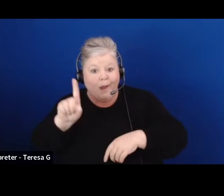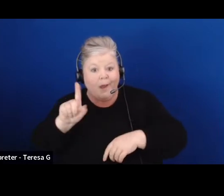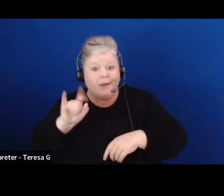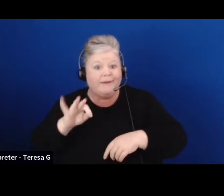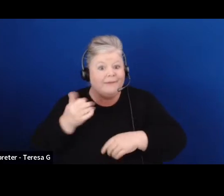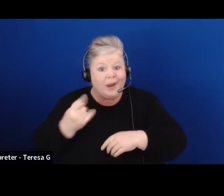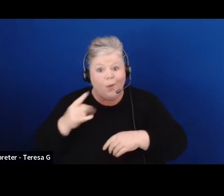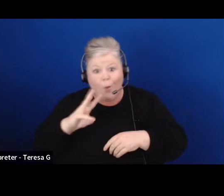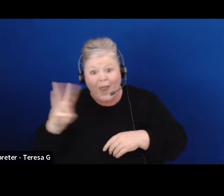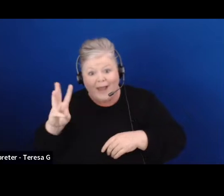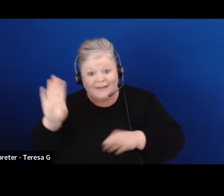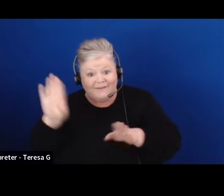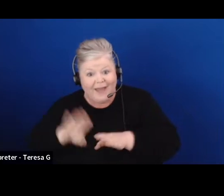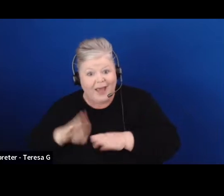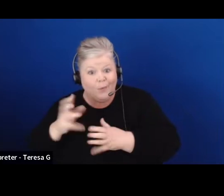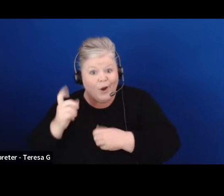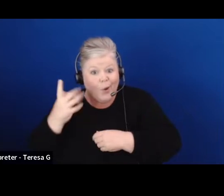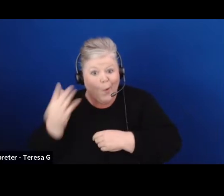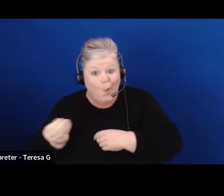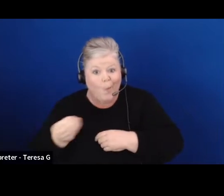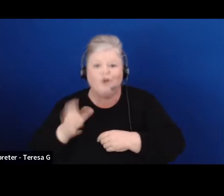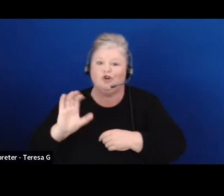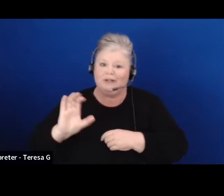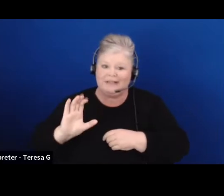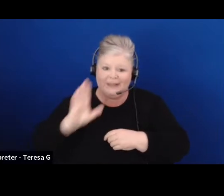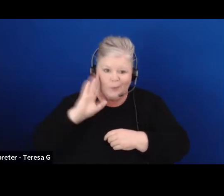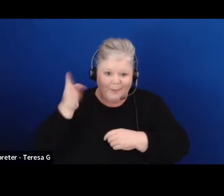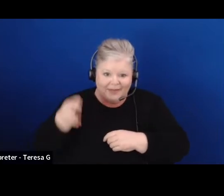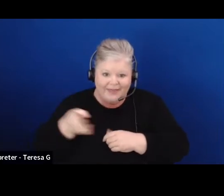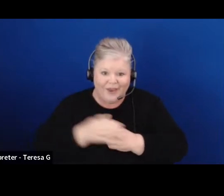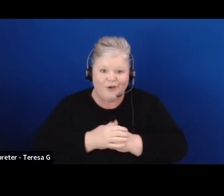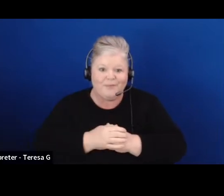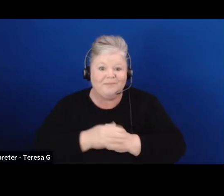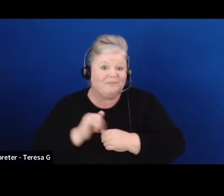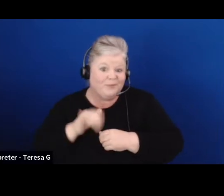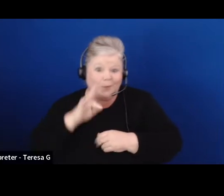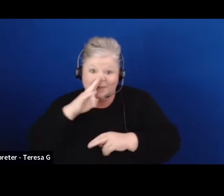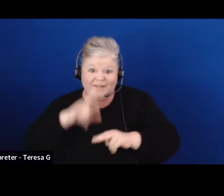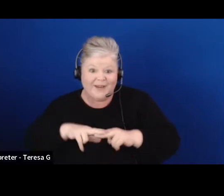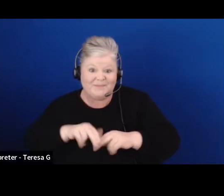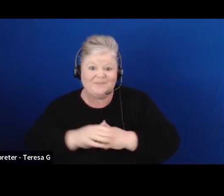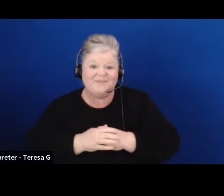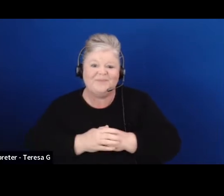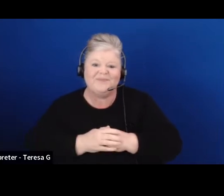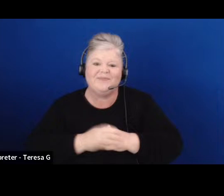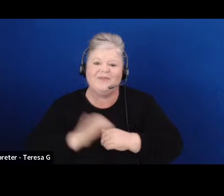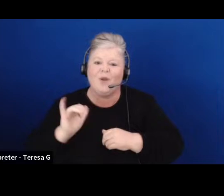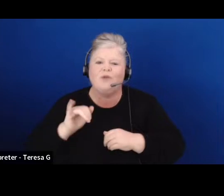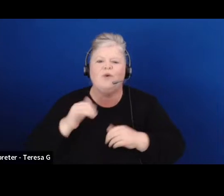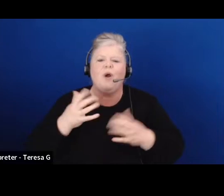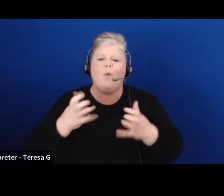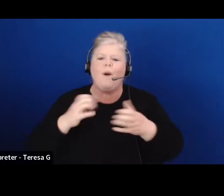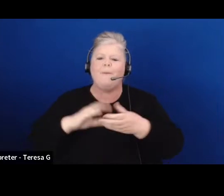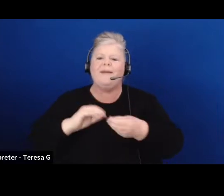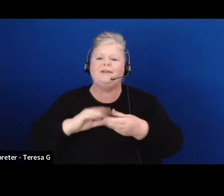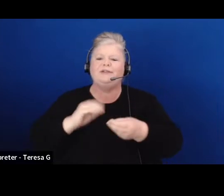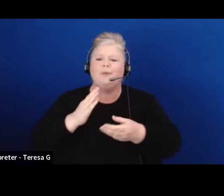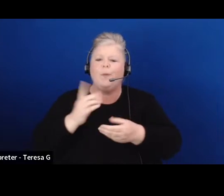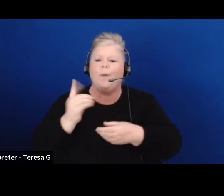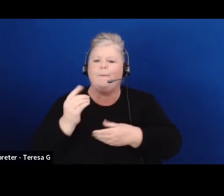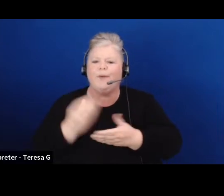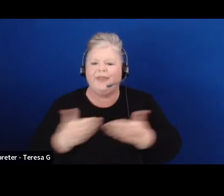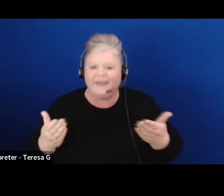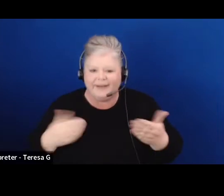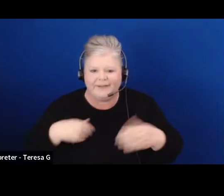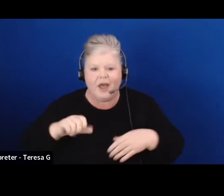And so if anybody over in the West Valley wants to go to that, Christy will be there. So that'll be fun. And I want to mention